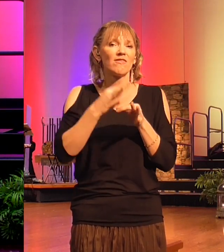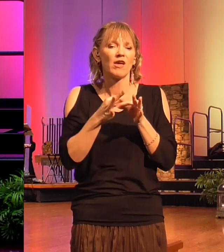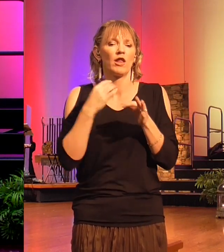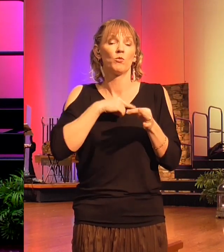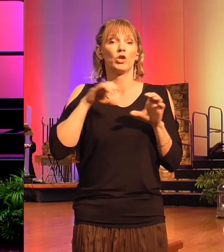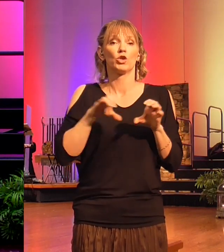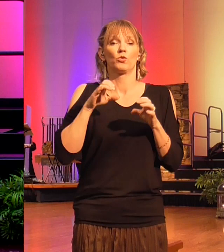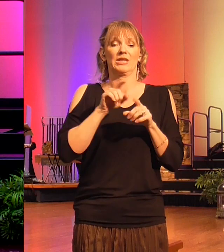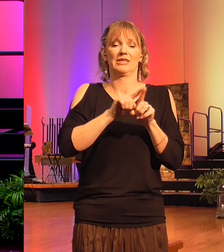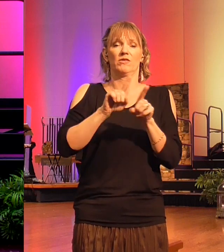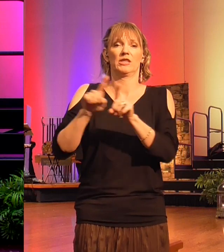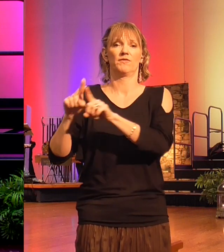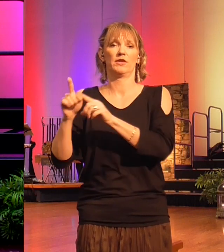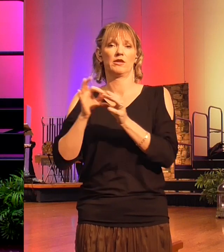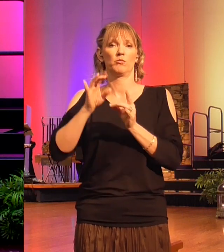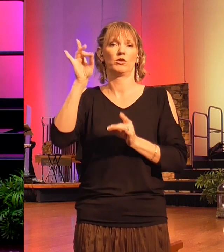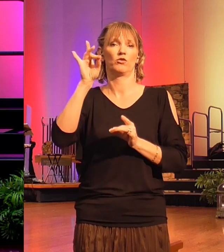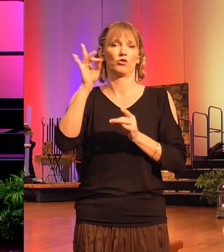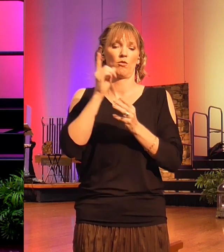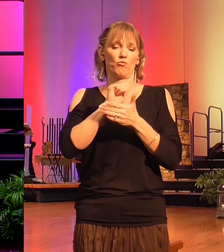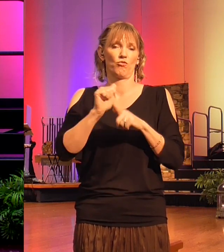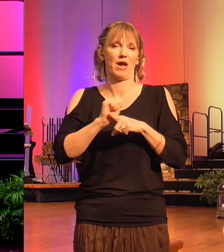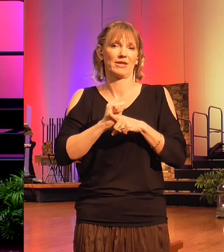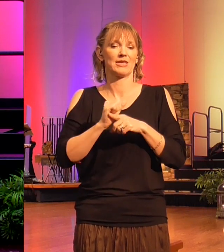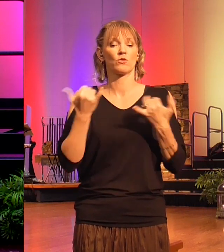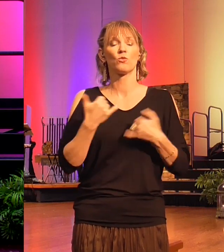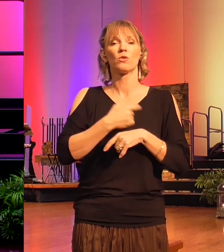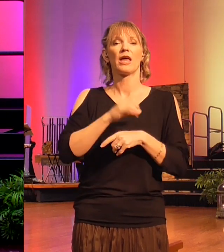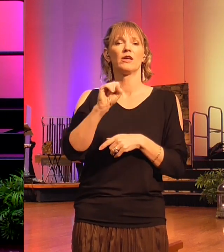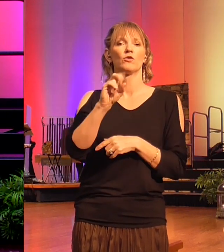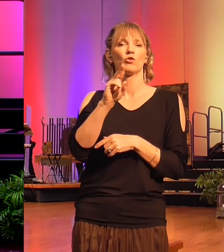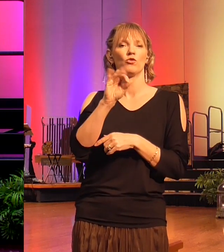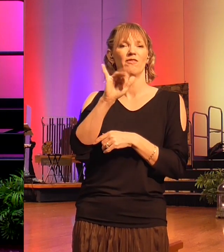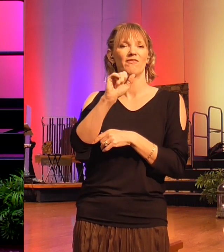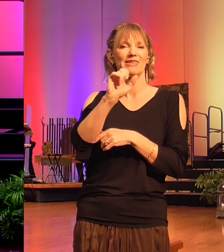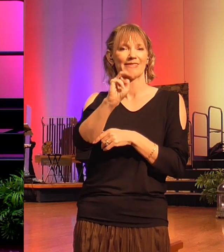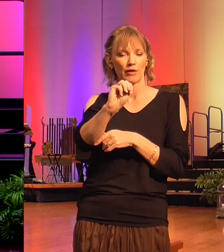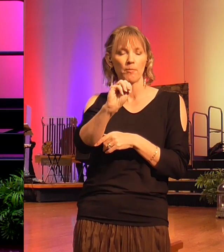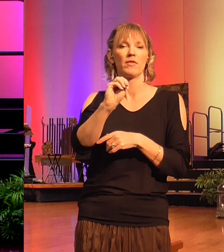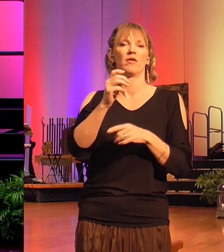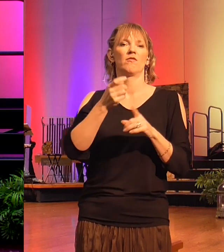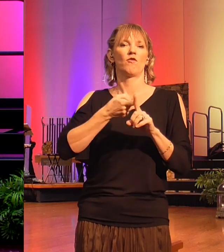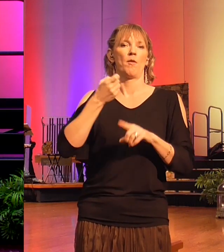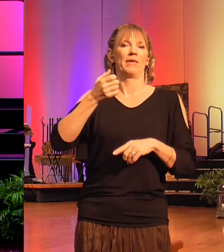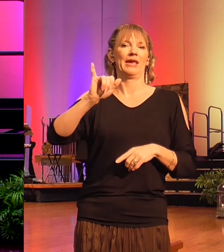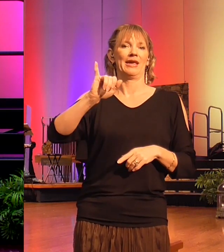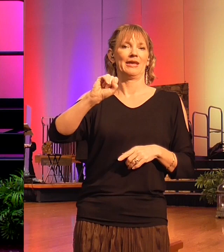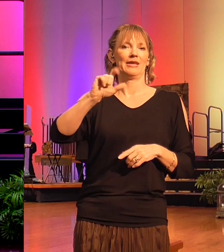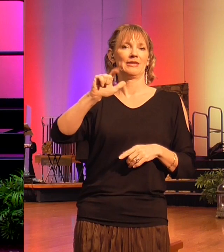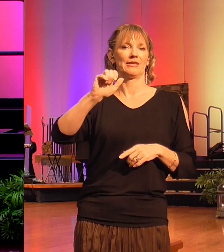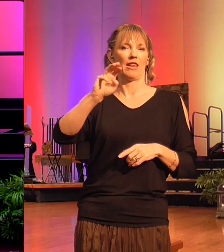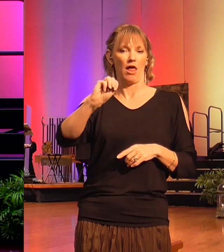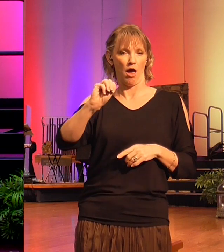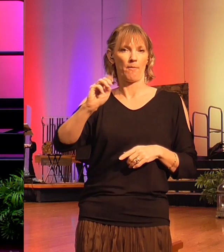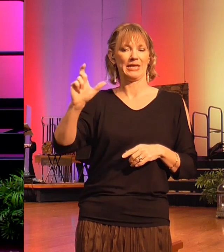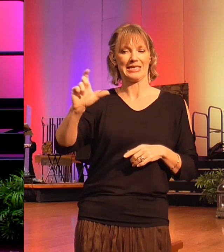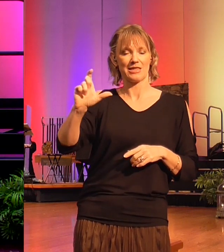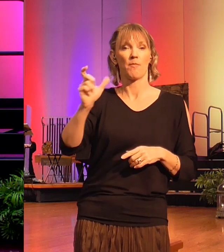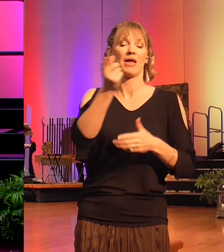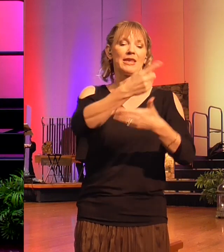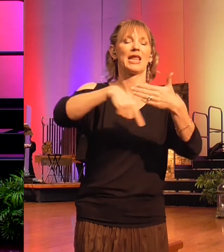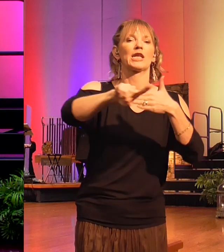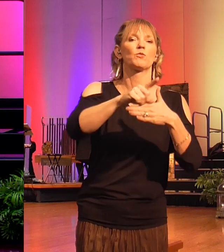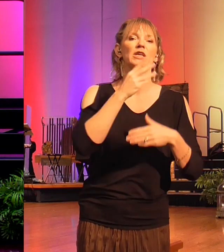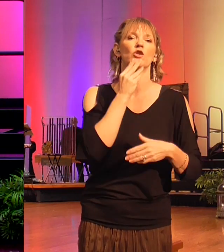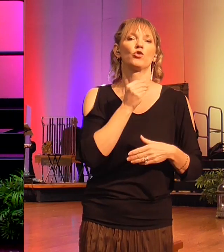week. Today's is from Sufism, the mystical heart of Islam. Next week is from Judaism and the powerful practice